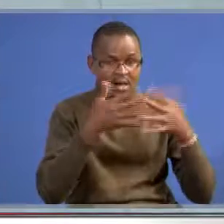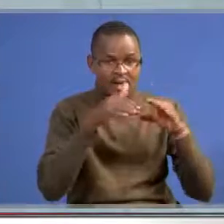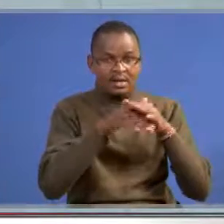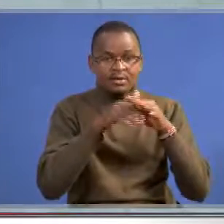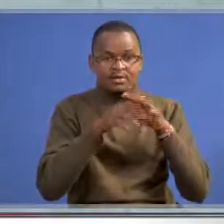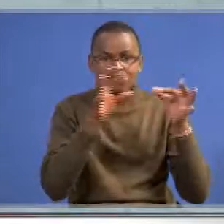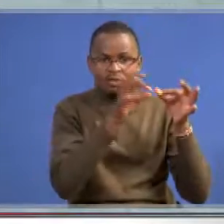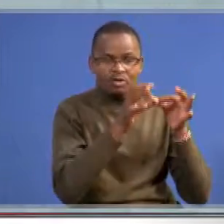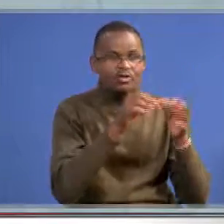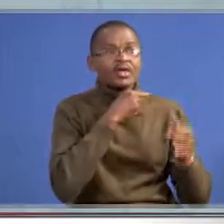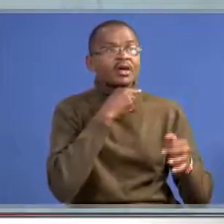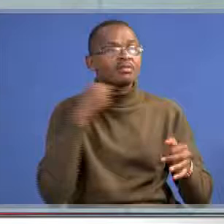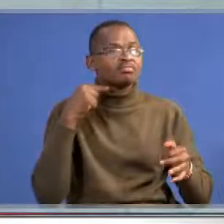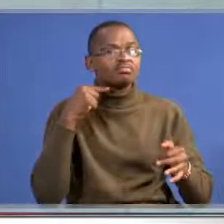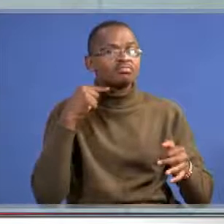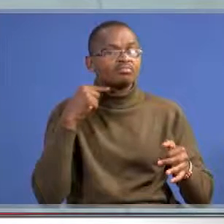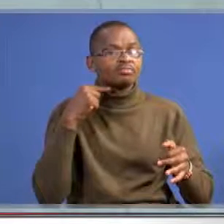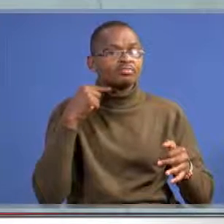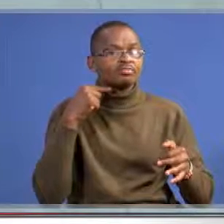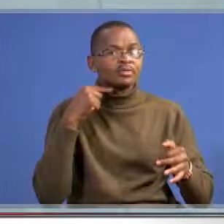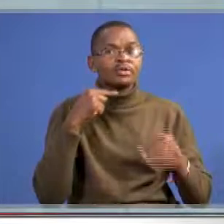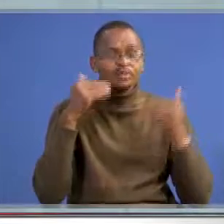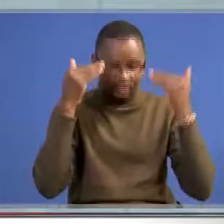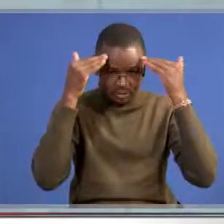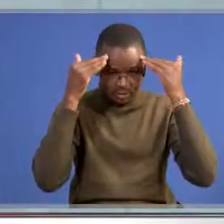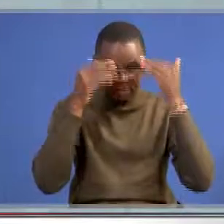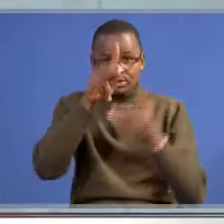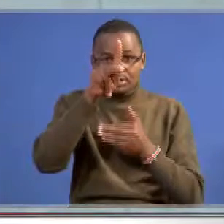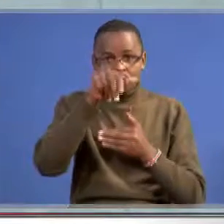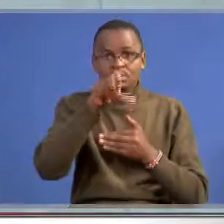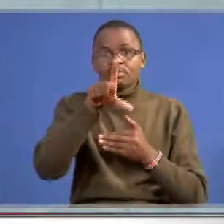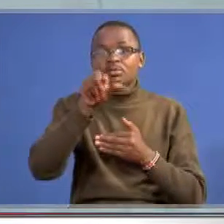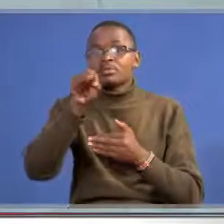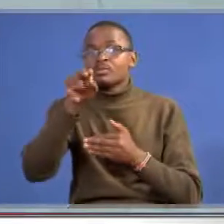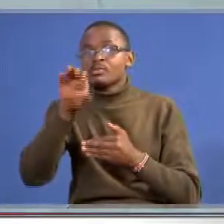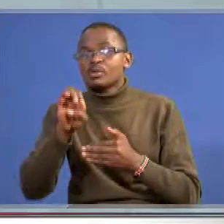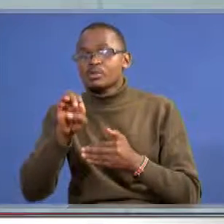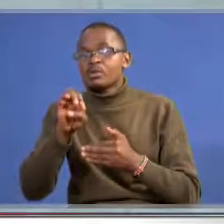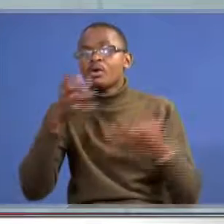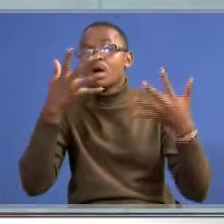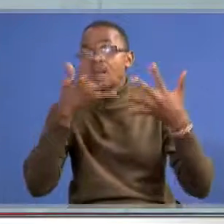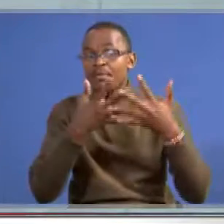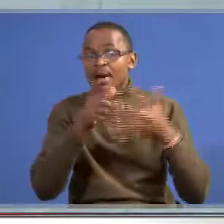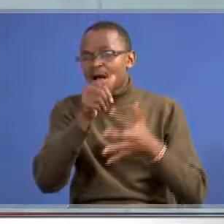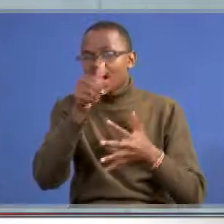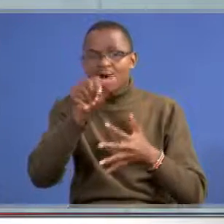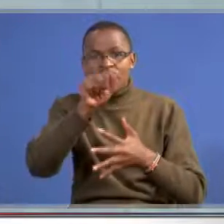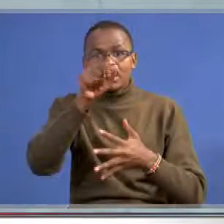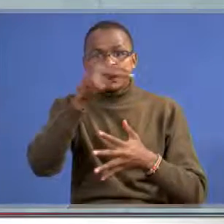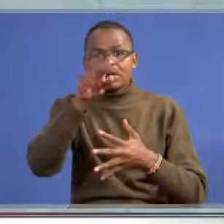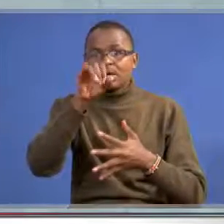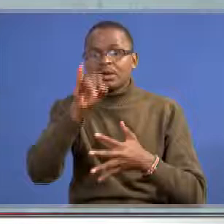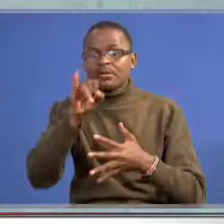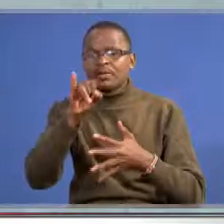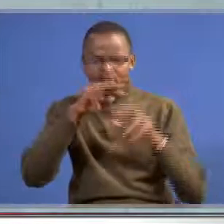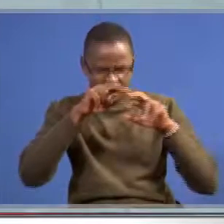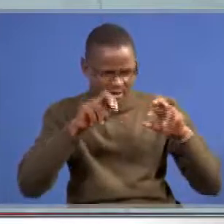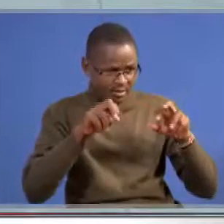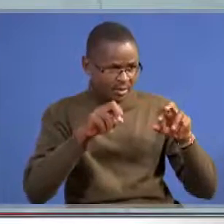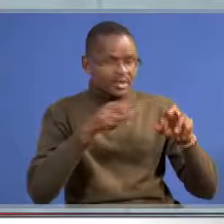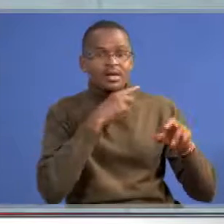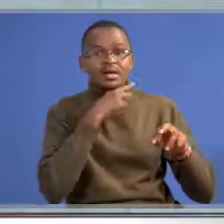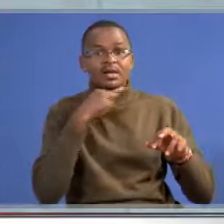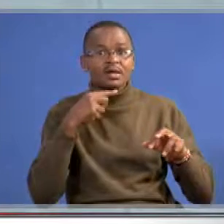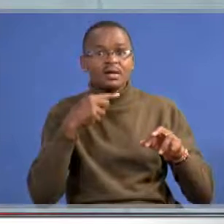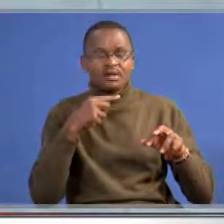in connection with the murder. Senior Principal Magistrate Pauline Omungala was summoned by Athi River police officers investigating the